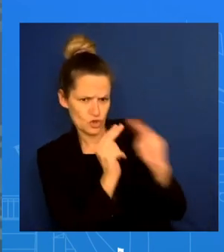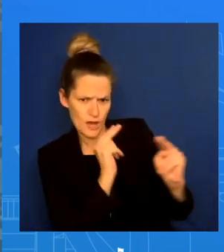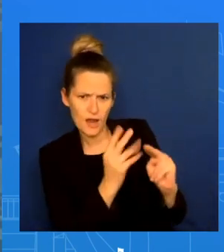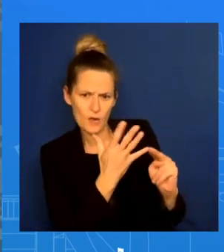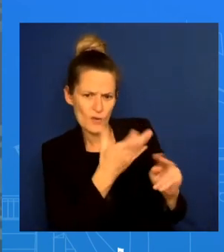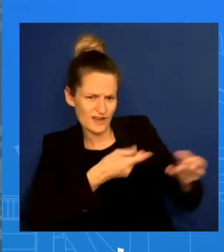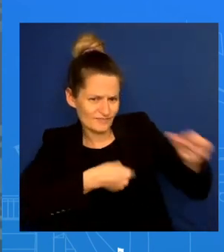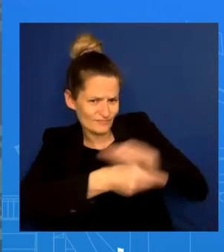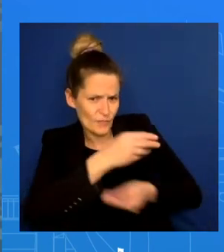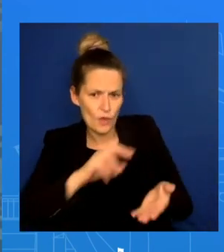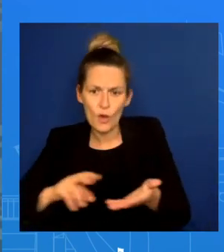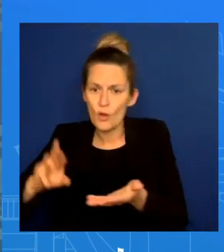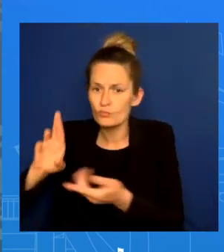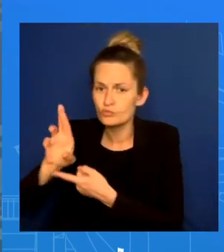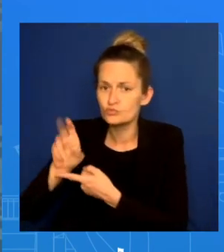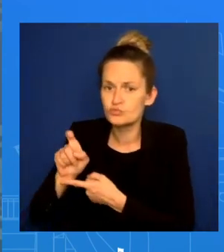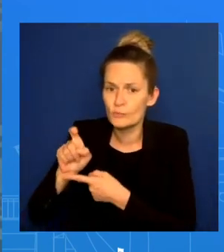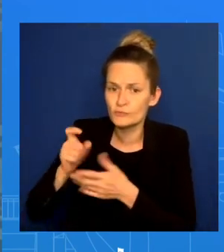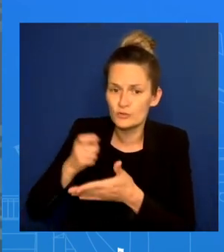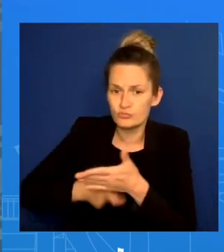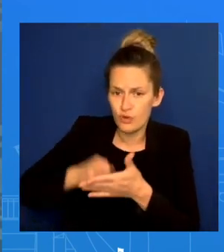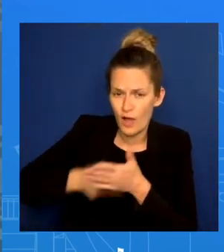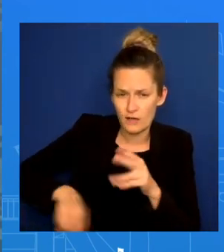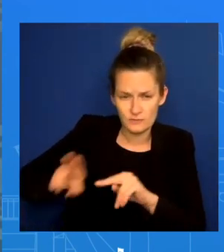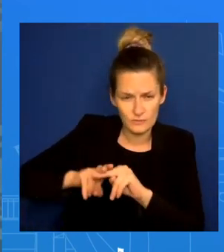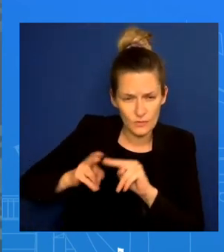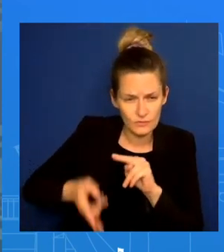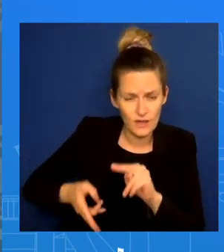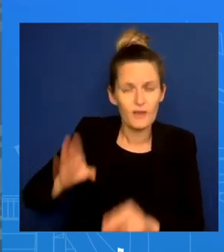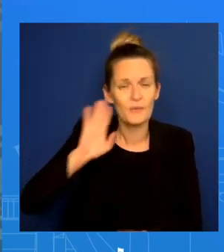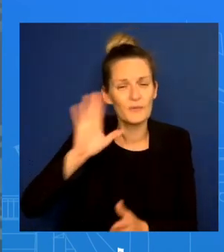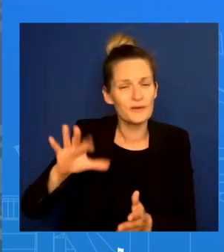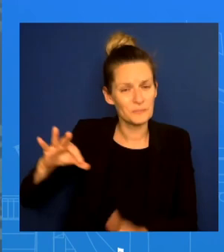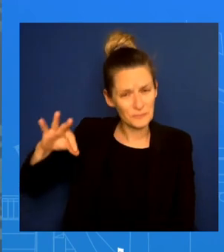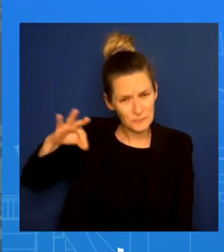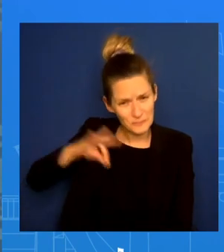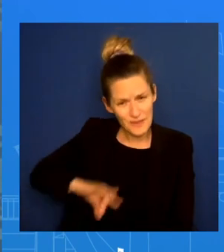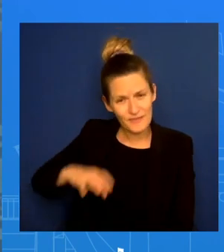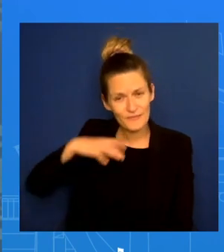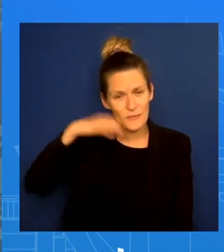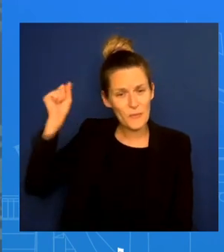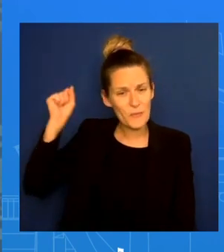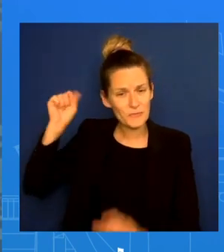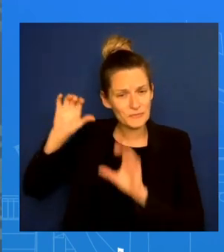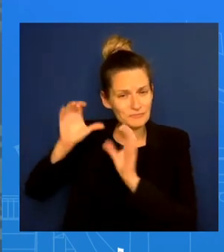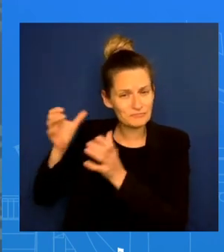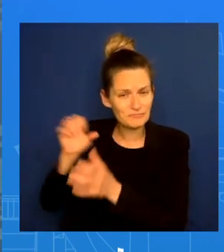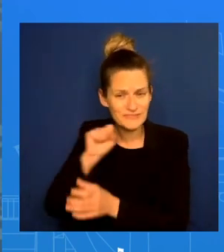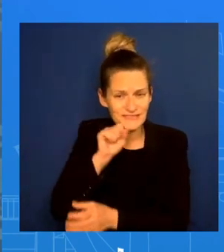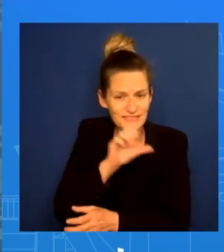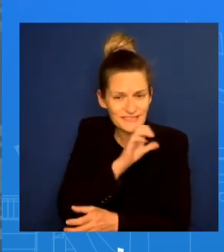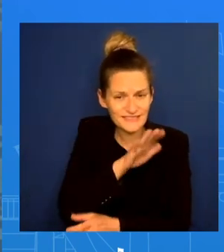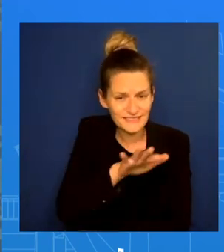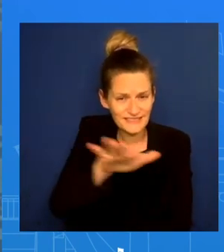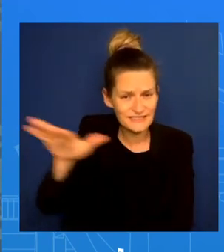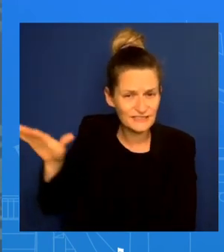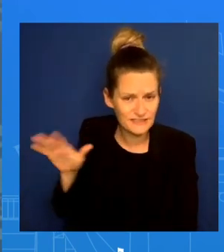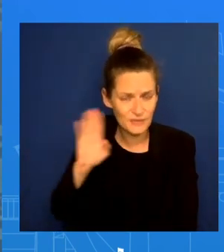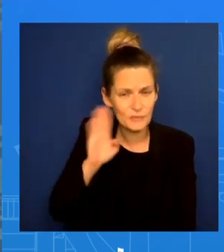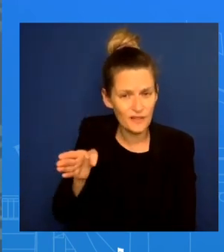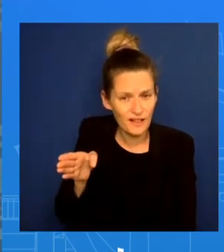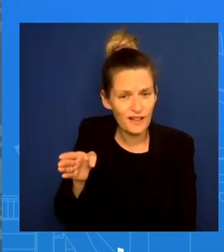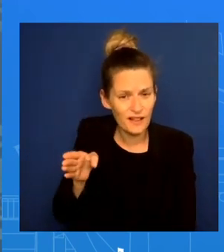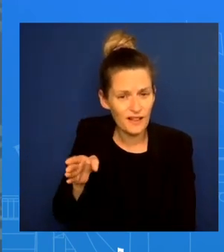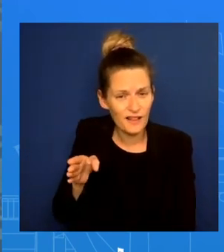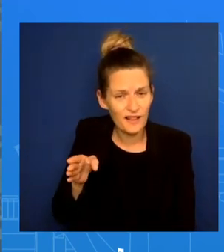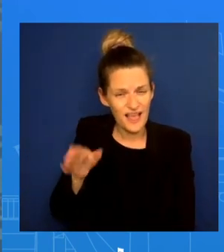think about our seniors. So this is something that we have spoken to. We do believe that it's going to be part of lowering inflation, which is so important, again,